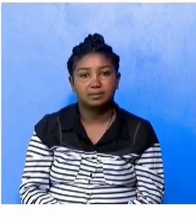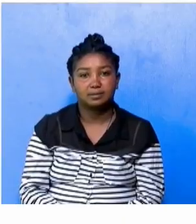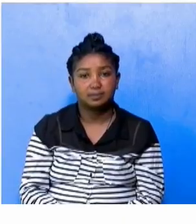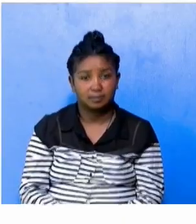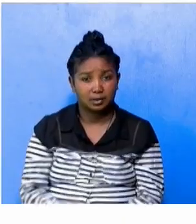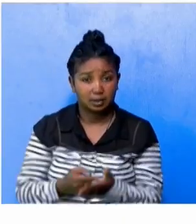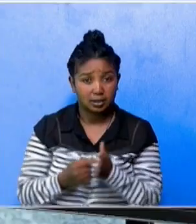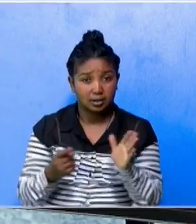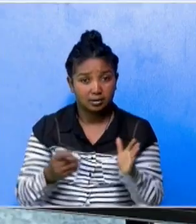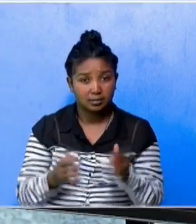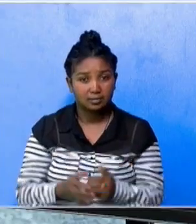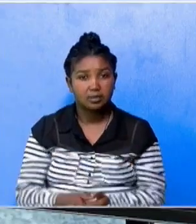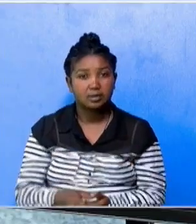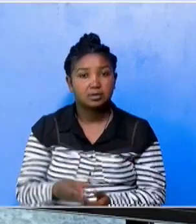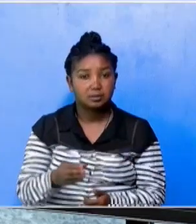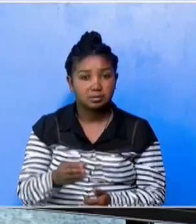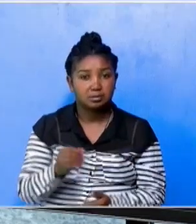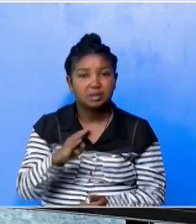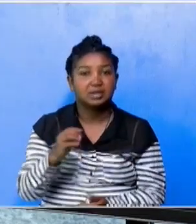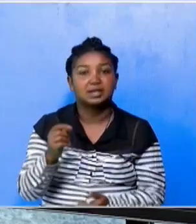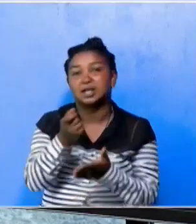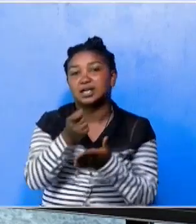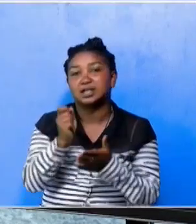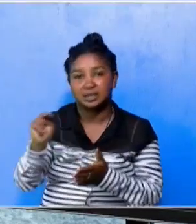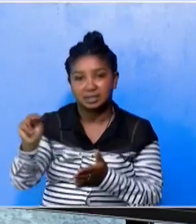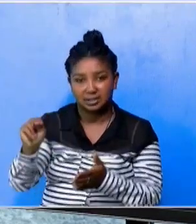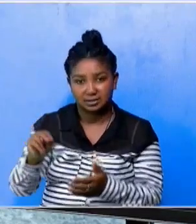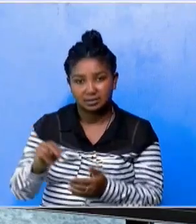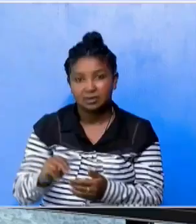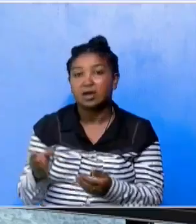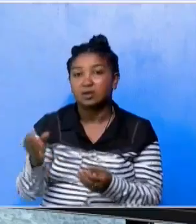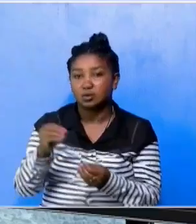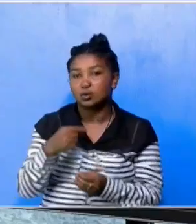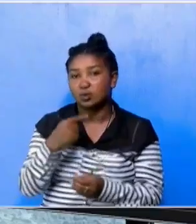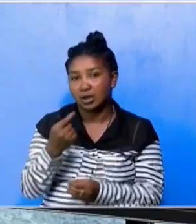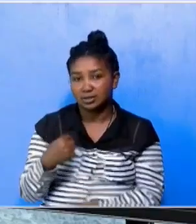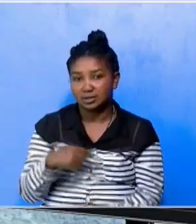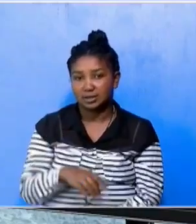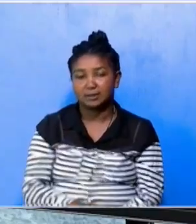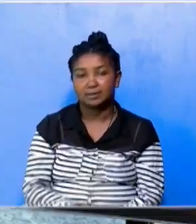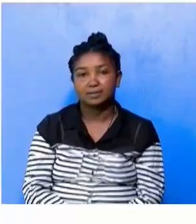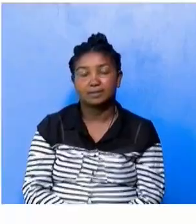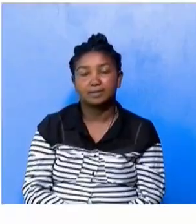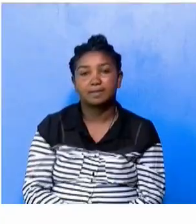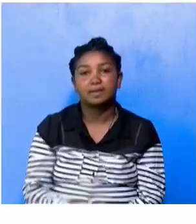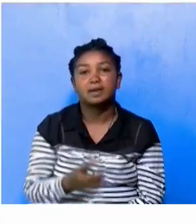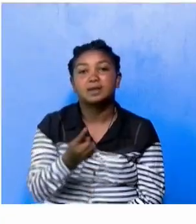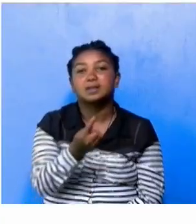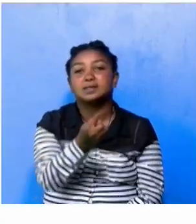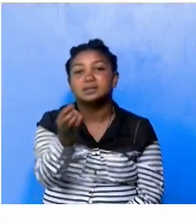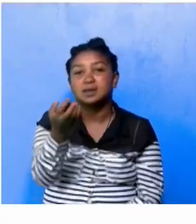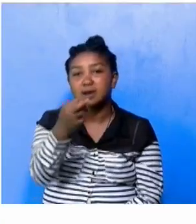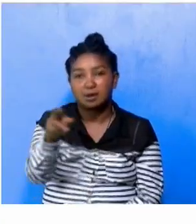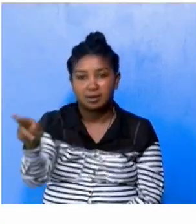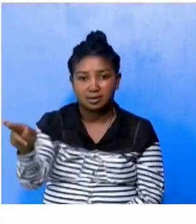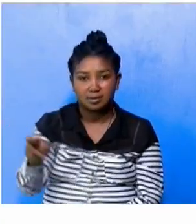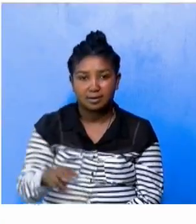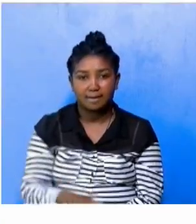Is it clear? The homework is being written. And that's what we can say here. They are